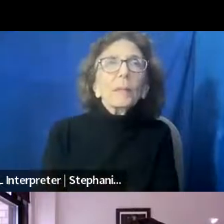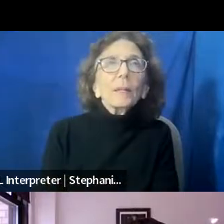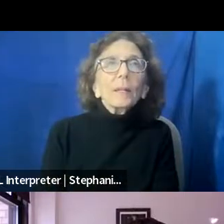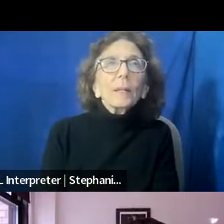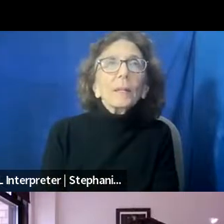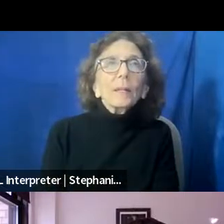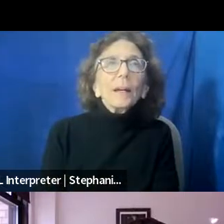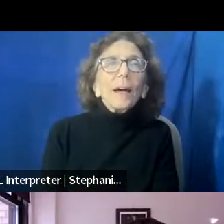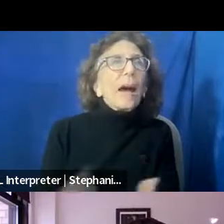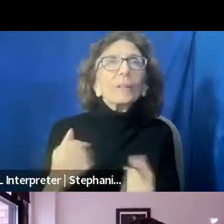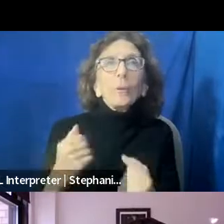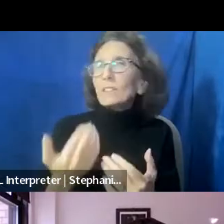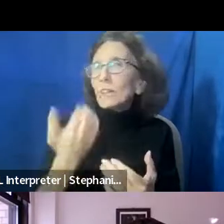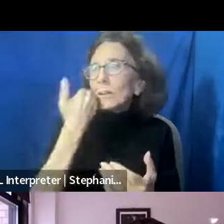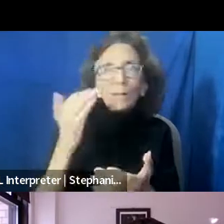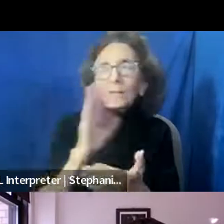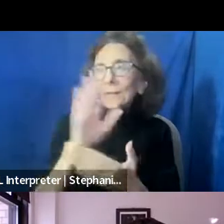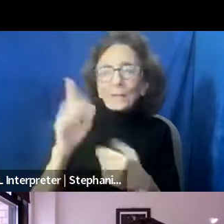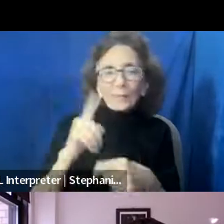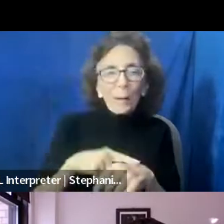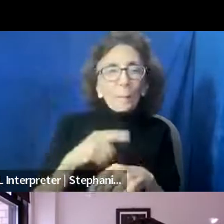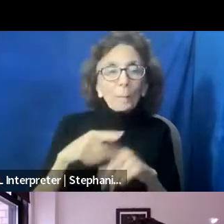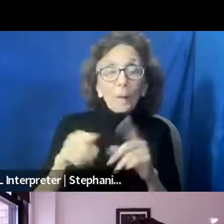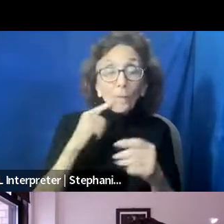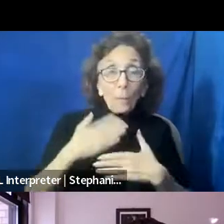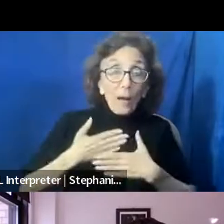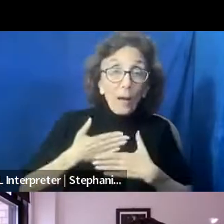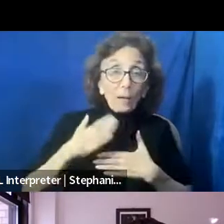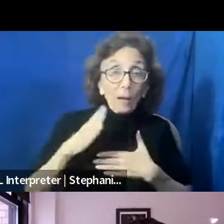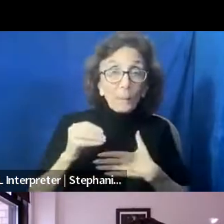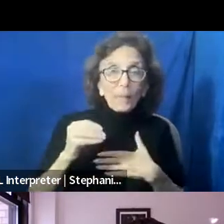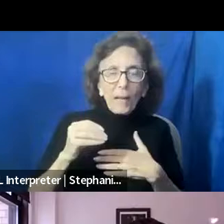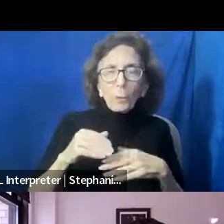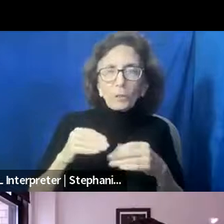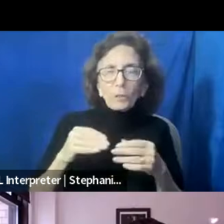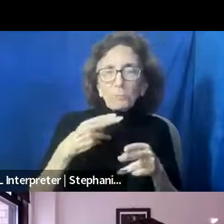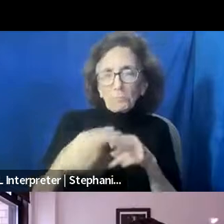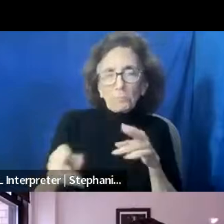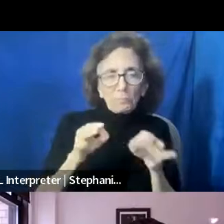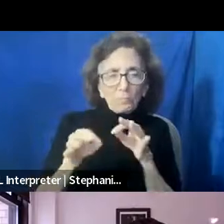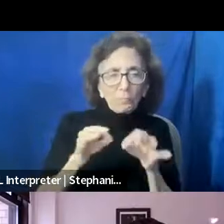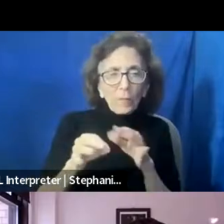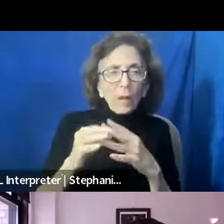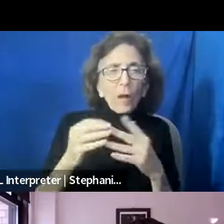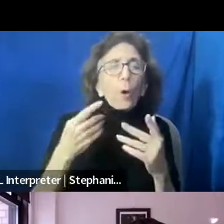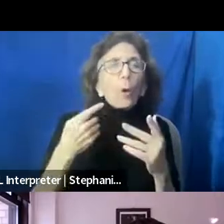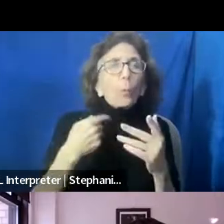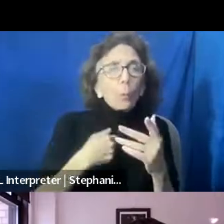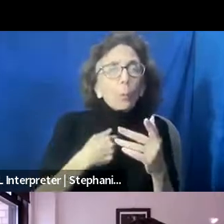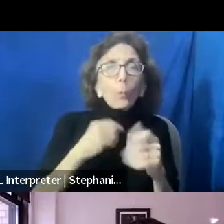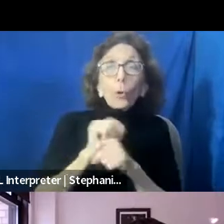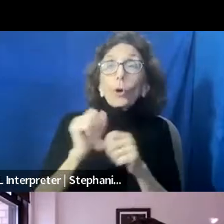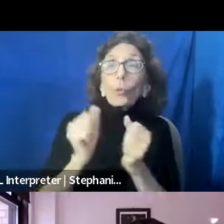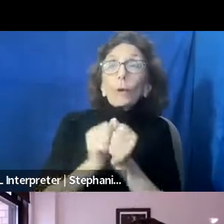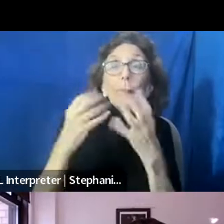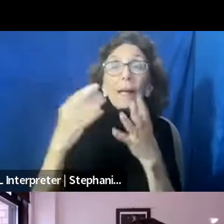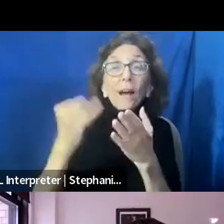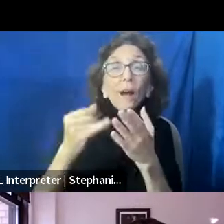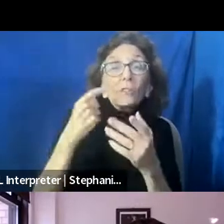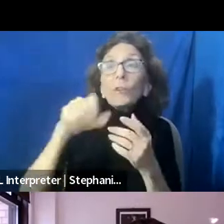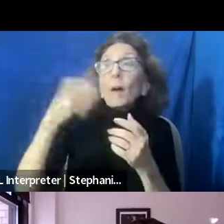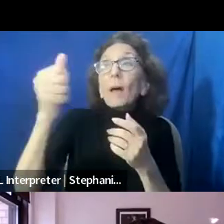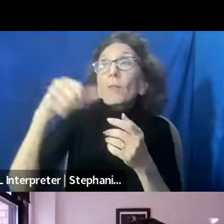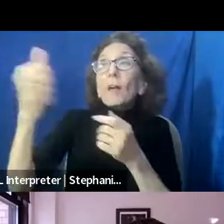because I don't want to take so much time, but for us specifically, because we work with a lot of artists from abroad,